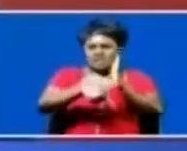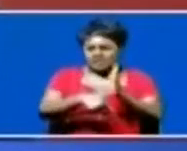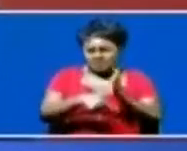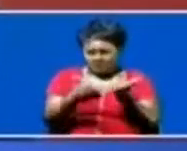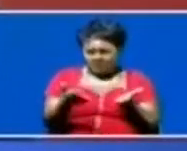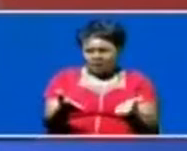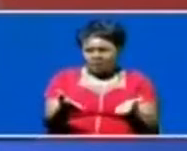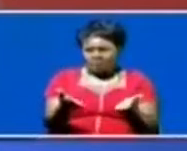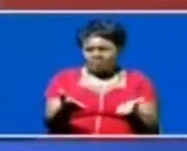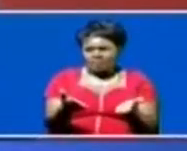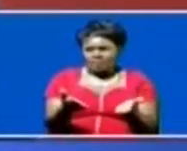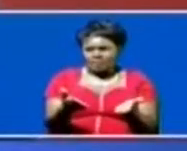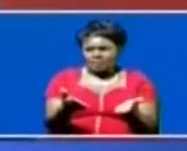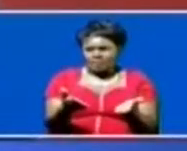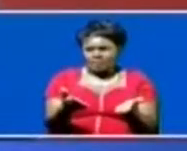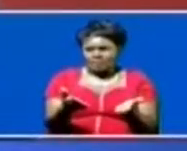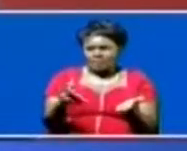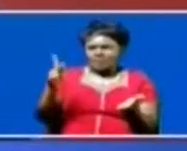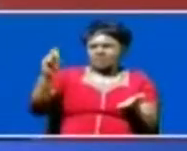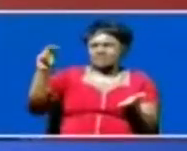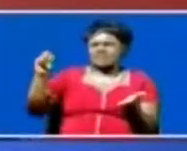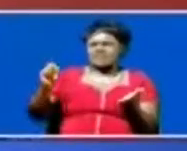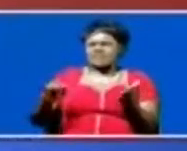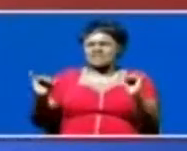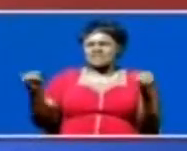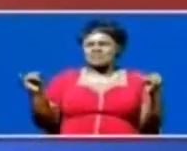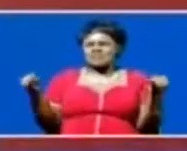for you here on KTN News. Now,